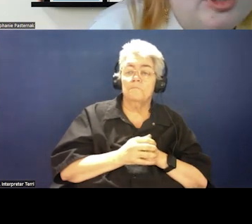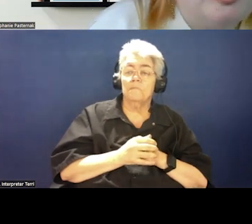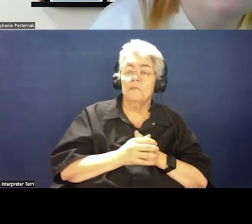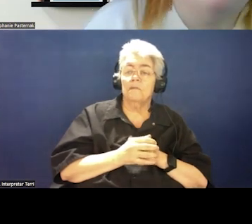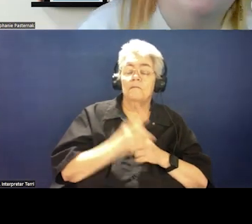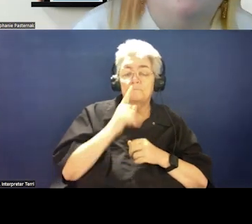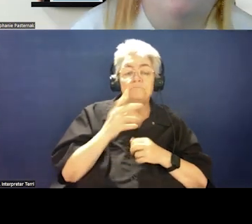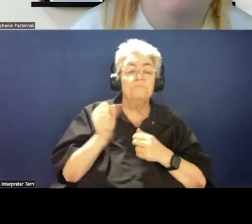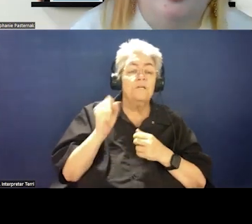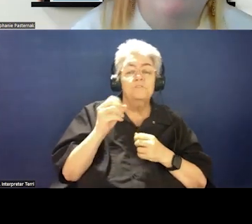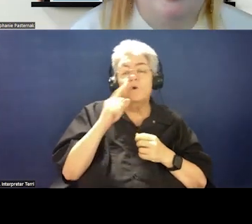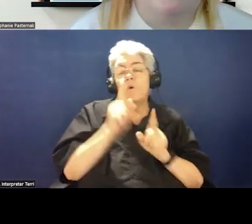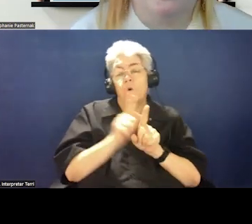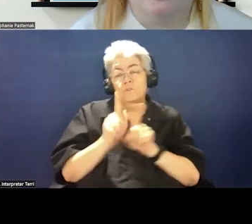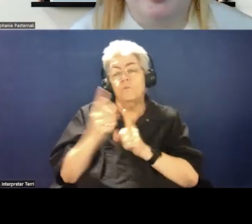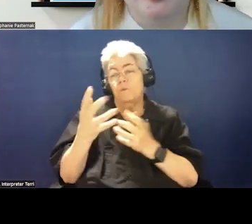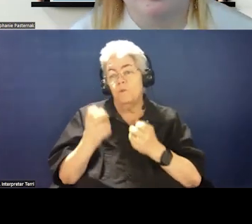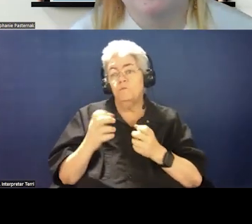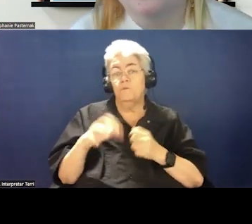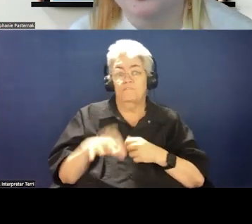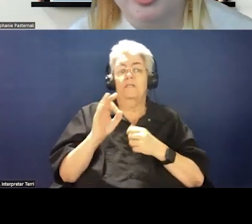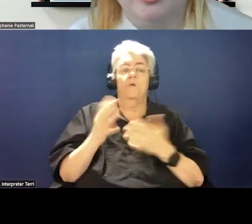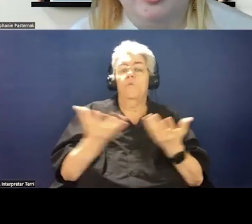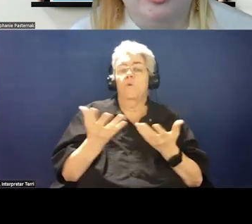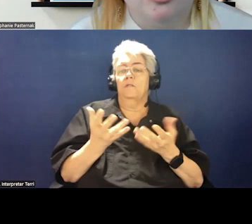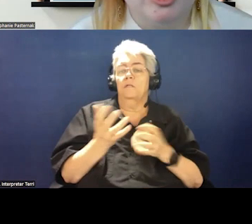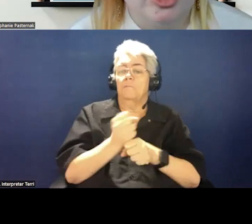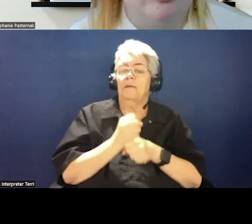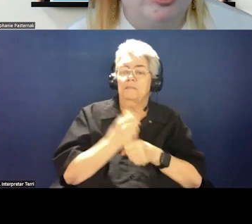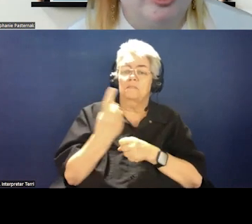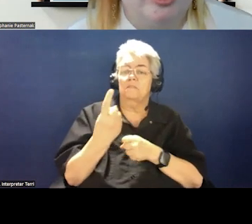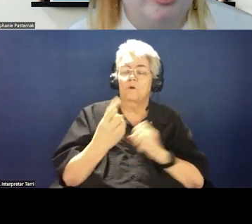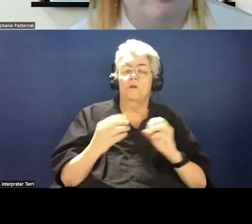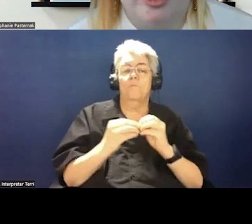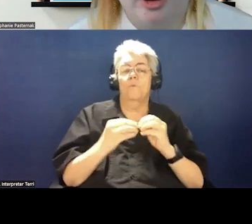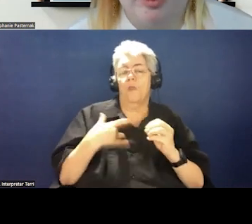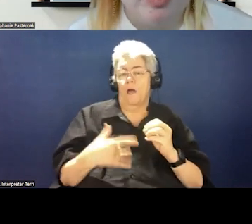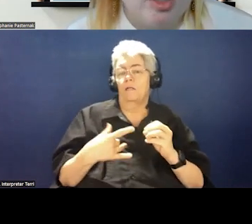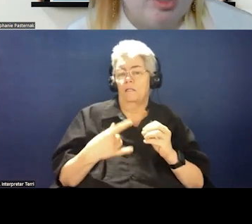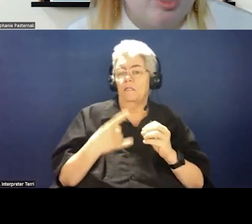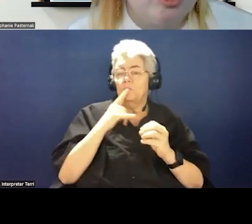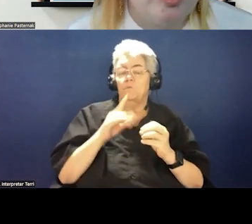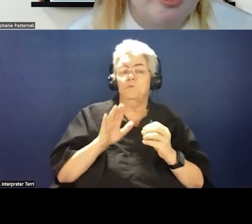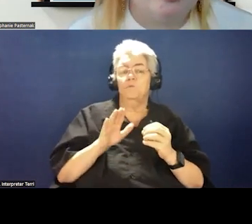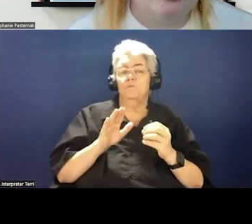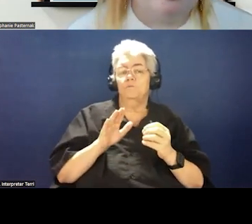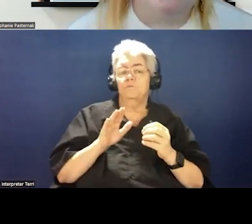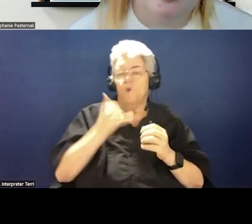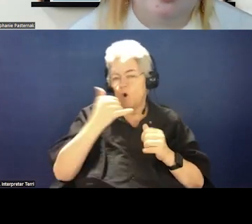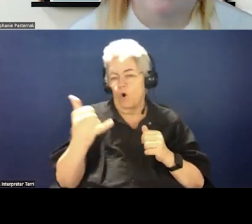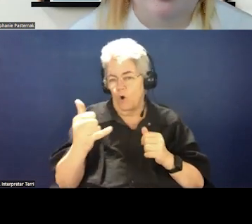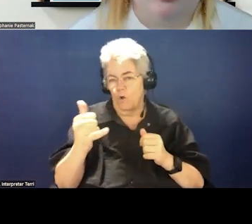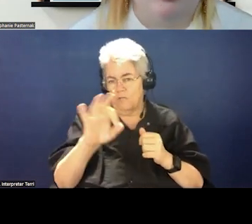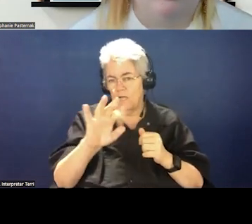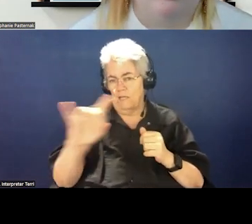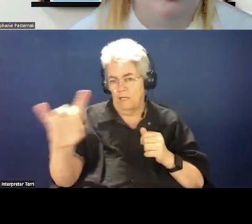And so we also wanted to find out what factors would make someone more likely to reach out to 988 for help. So we asked, to what